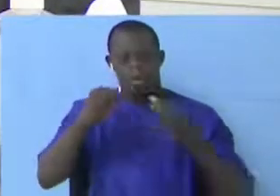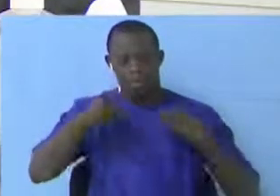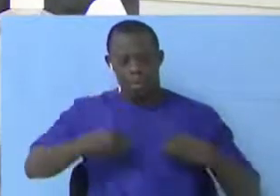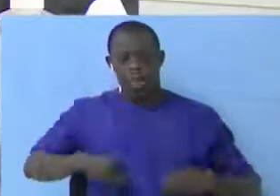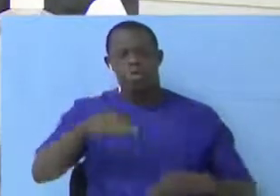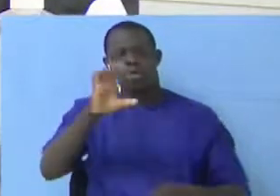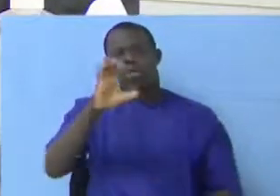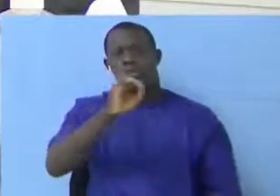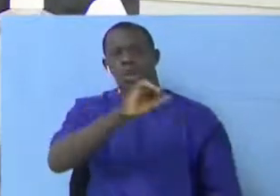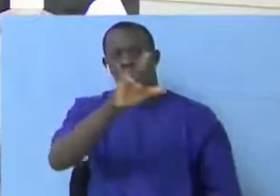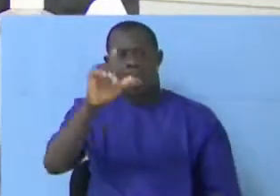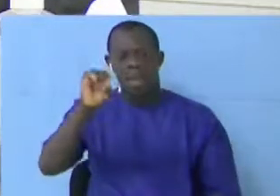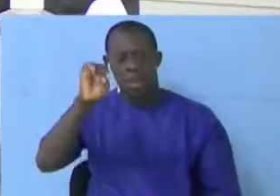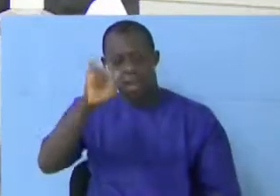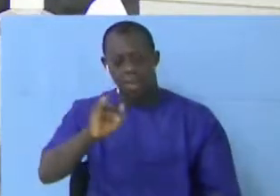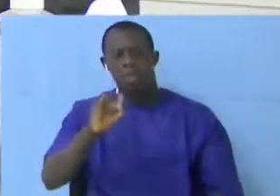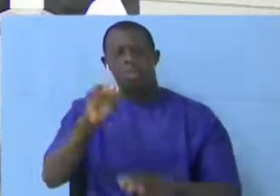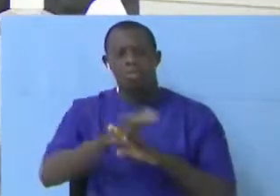Alaji Kurang of Jolof Tutus.